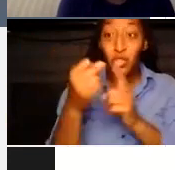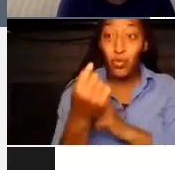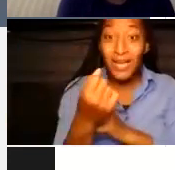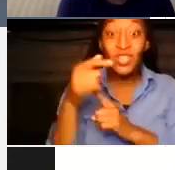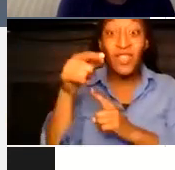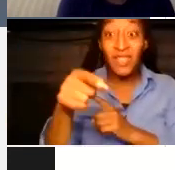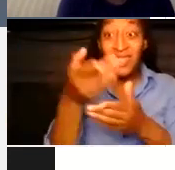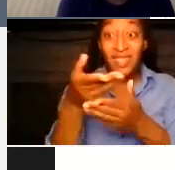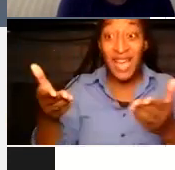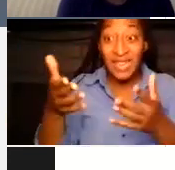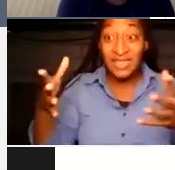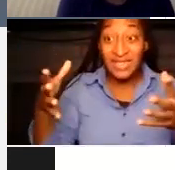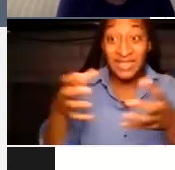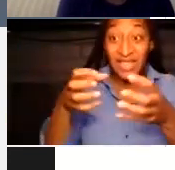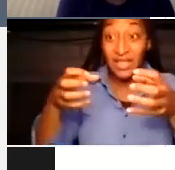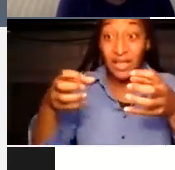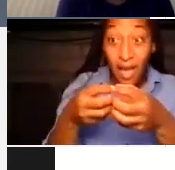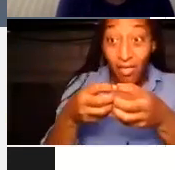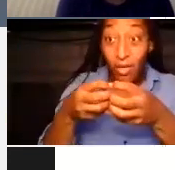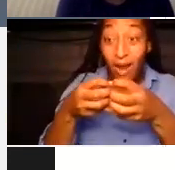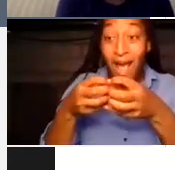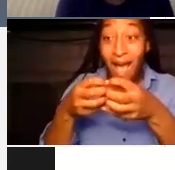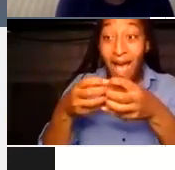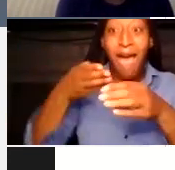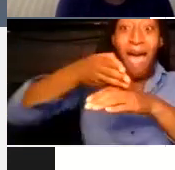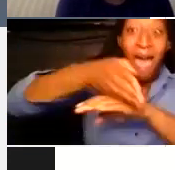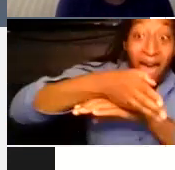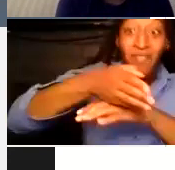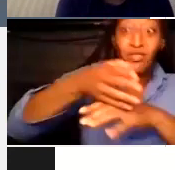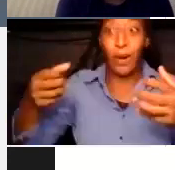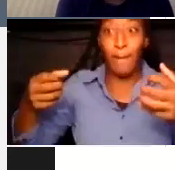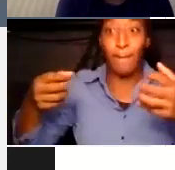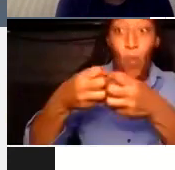collision is what allows us to analyze their motion.